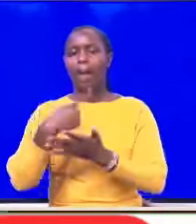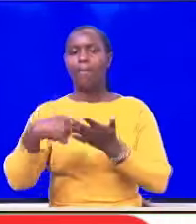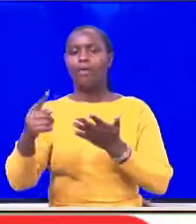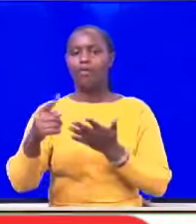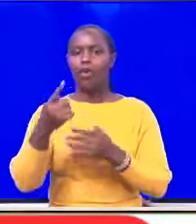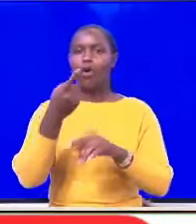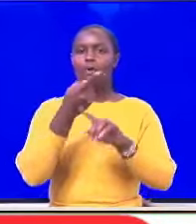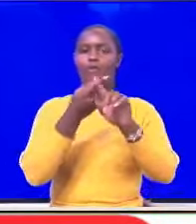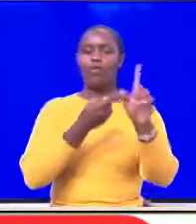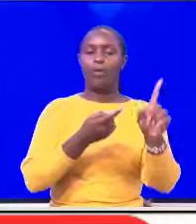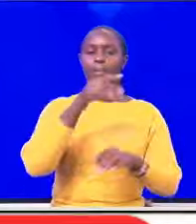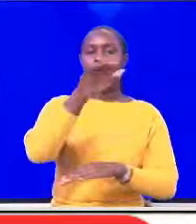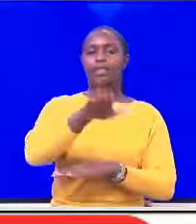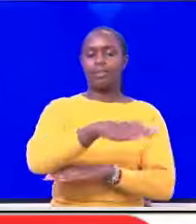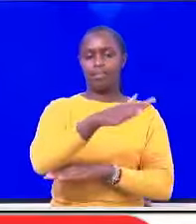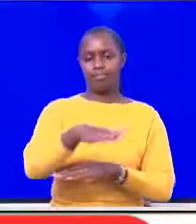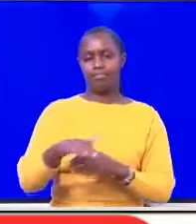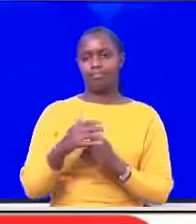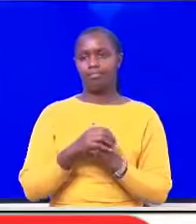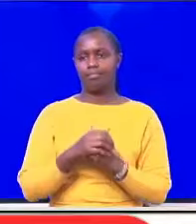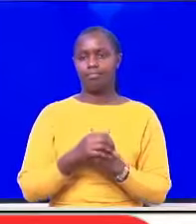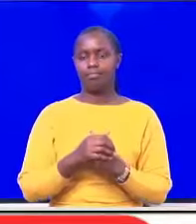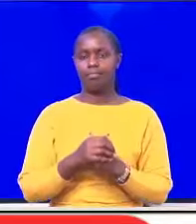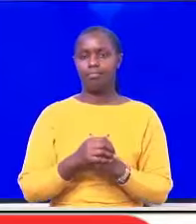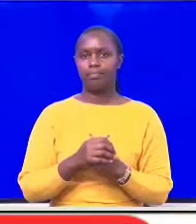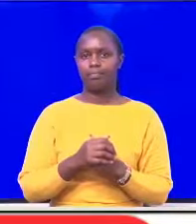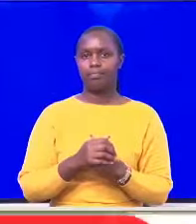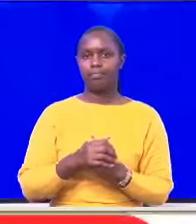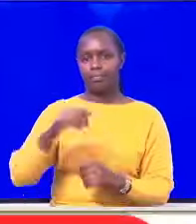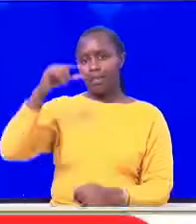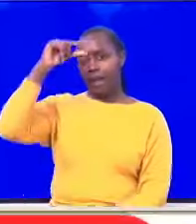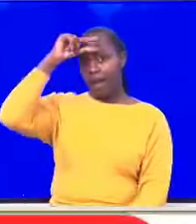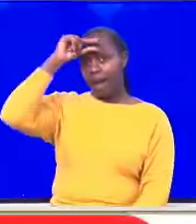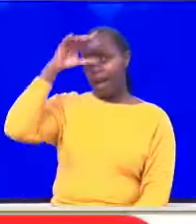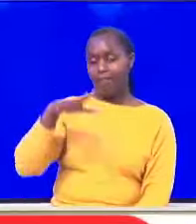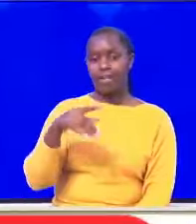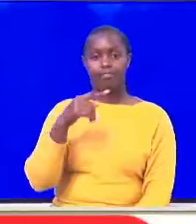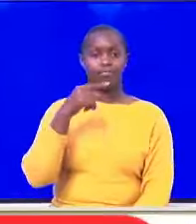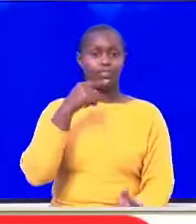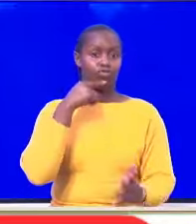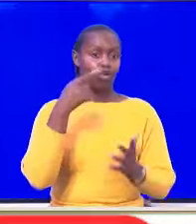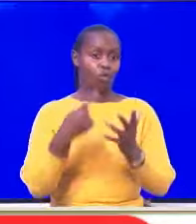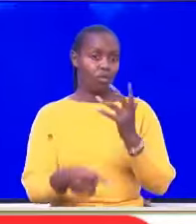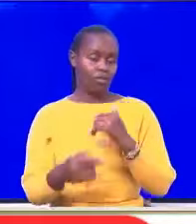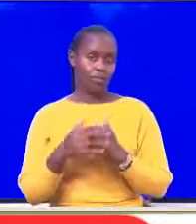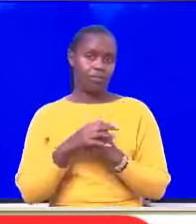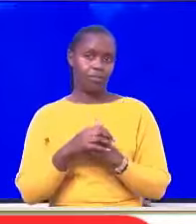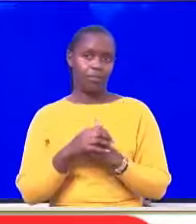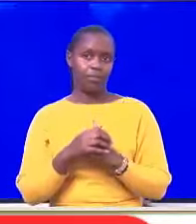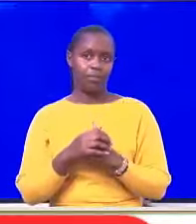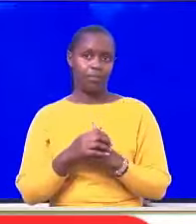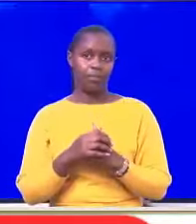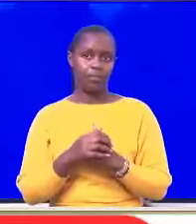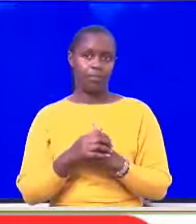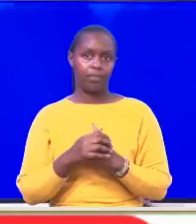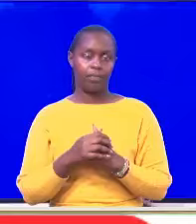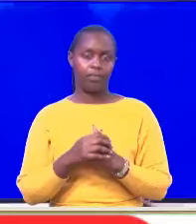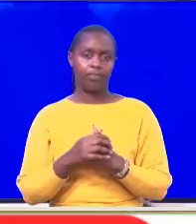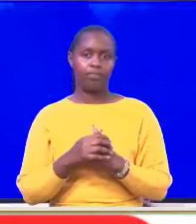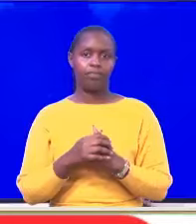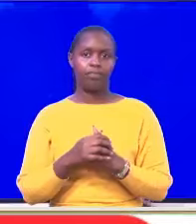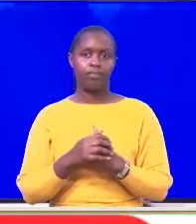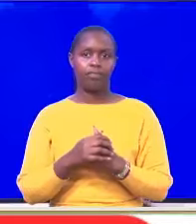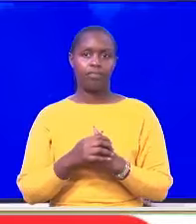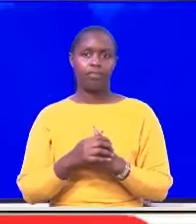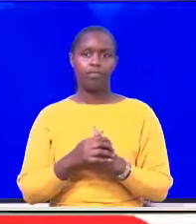assembly. So what took you there? Governor had said that he wanted to have